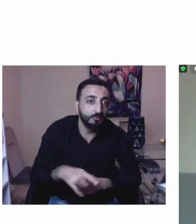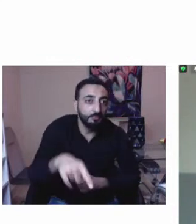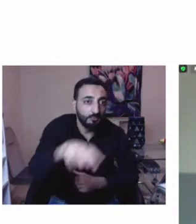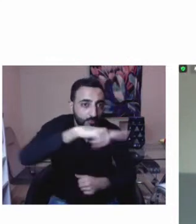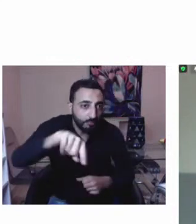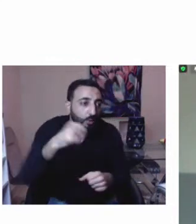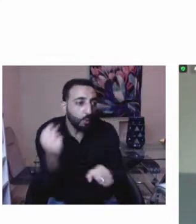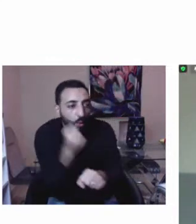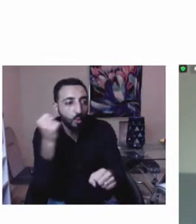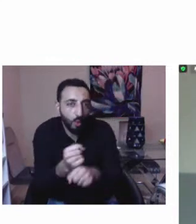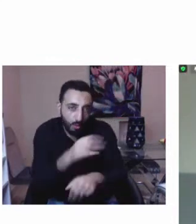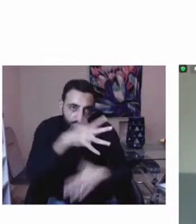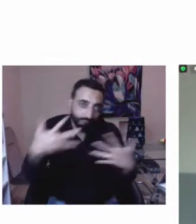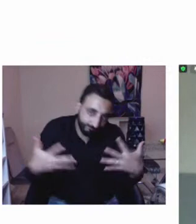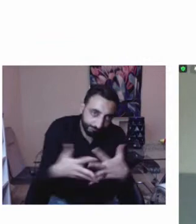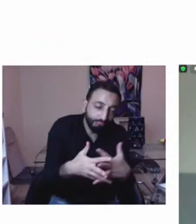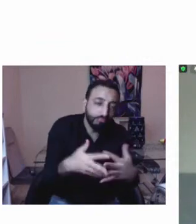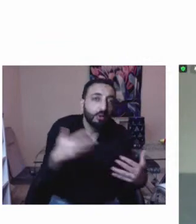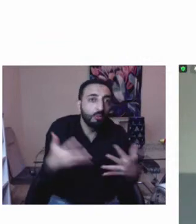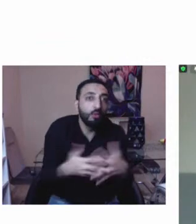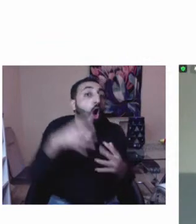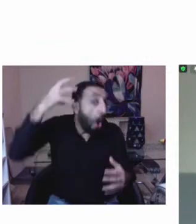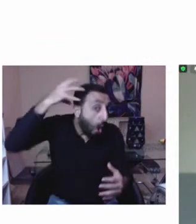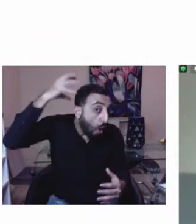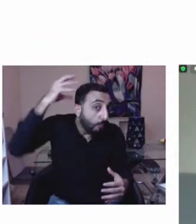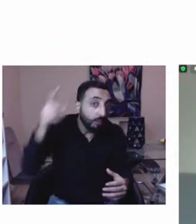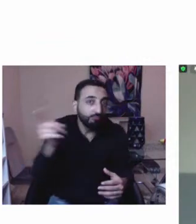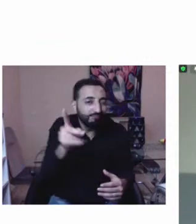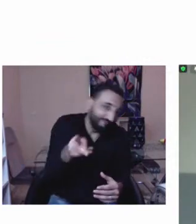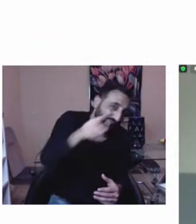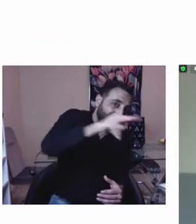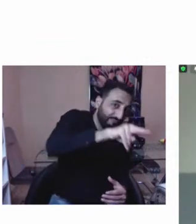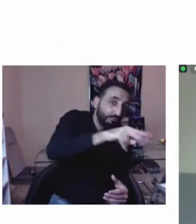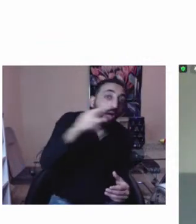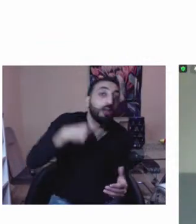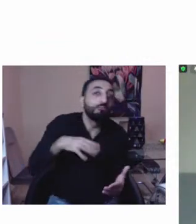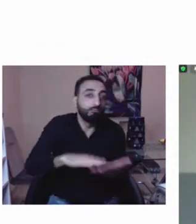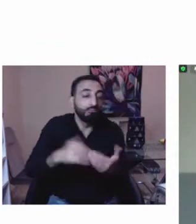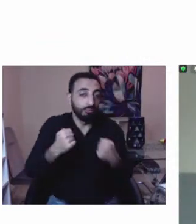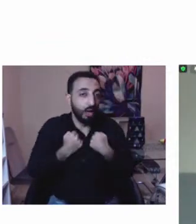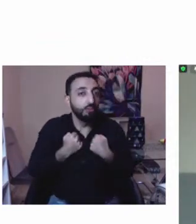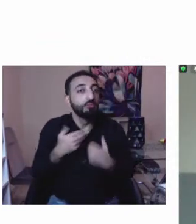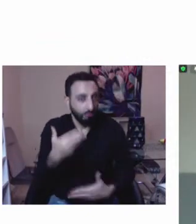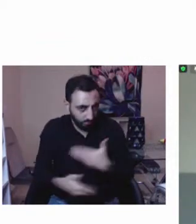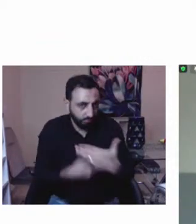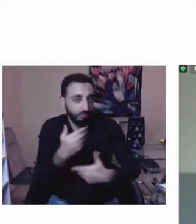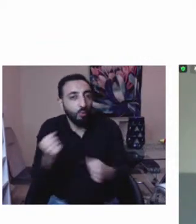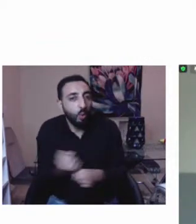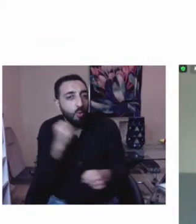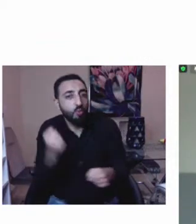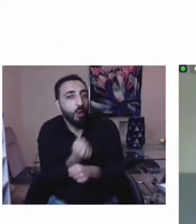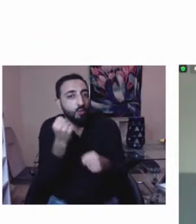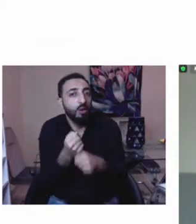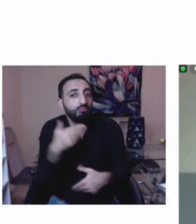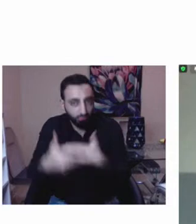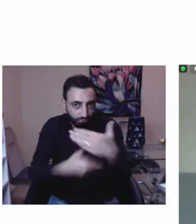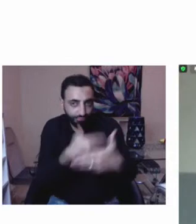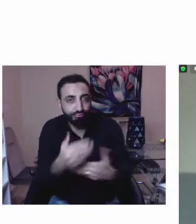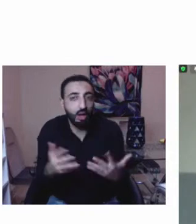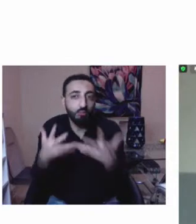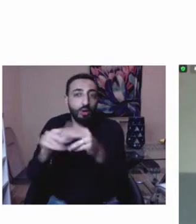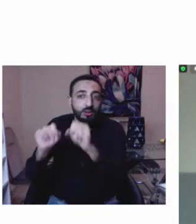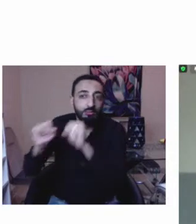in that kind of dynamic that they work. And they say that they are here to help the community, but we realize that they are